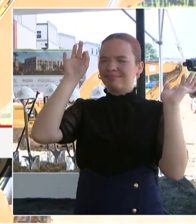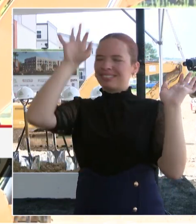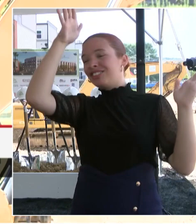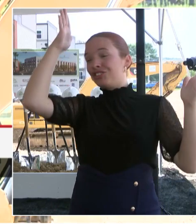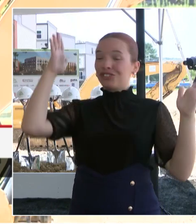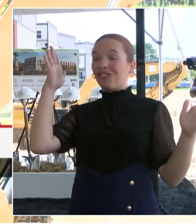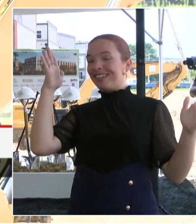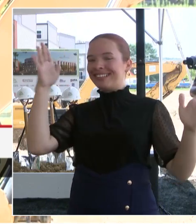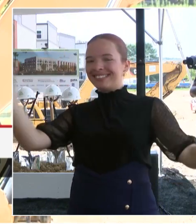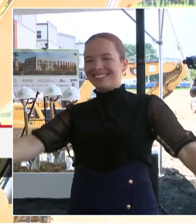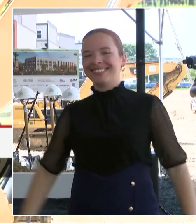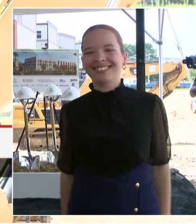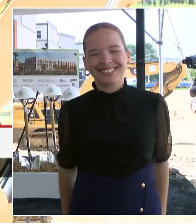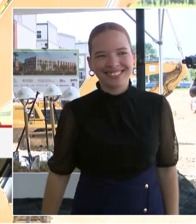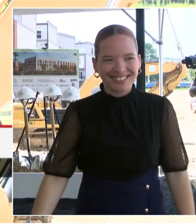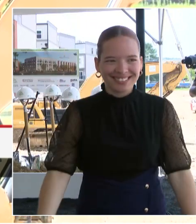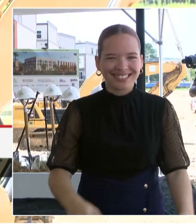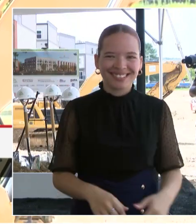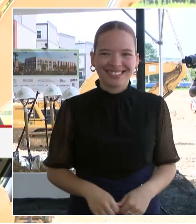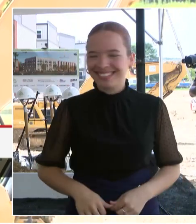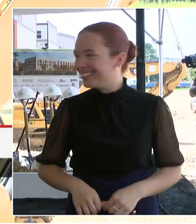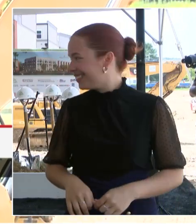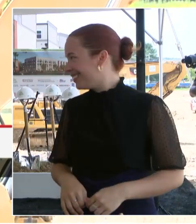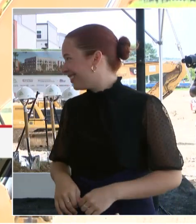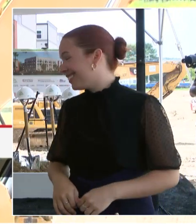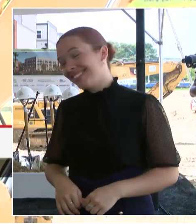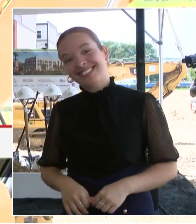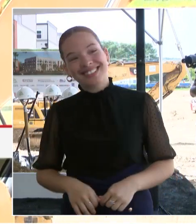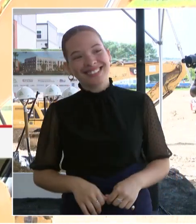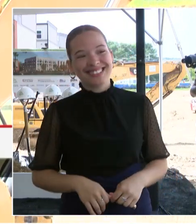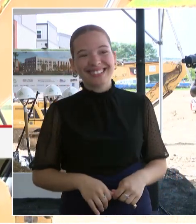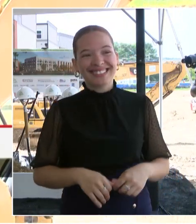It's always hard following. I always try to get him to put me in front of him.